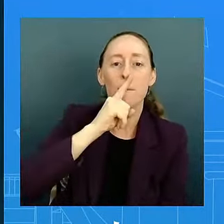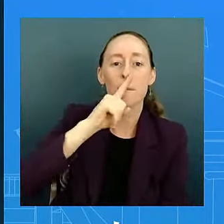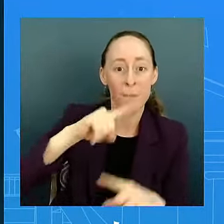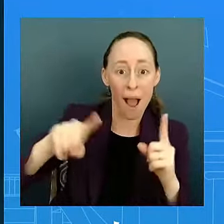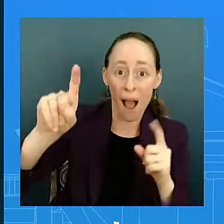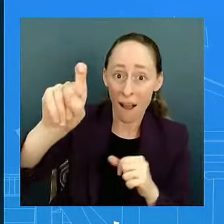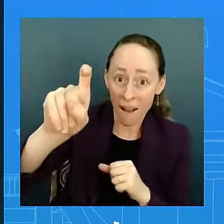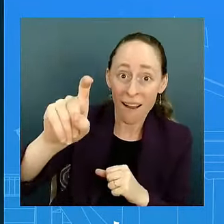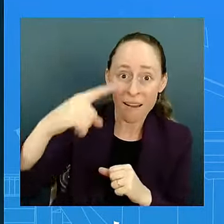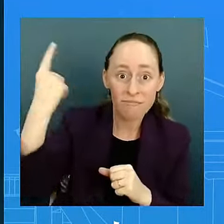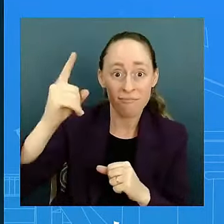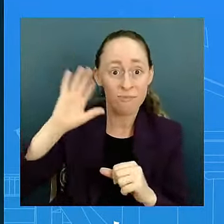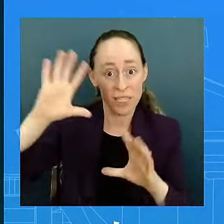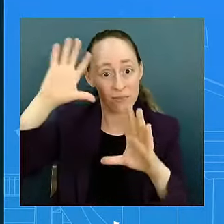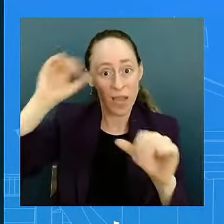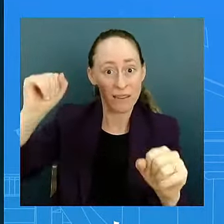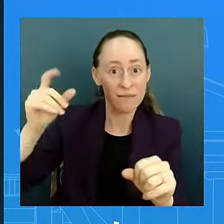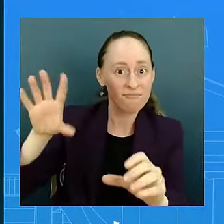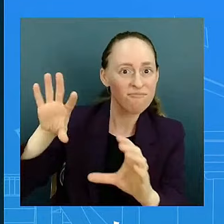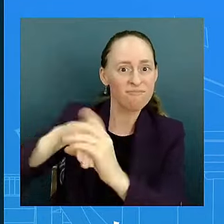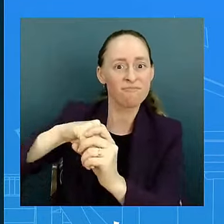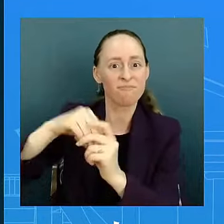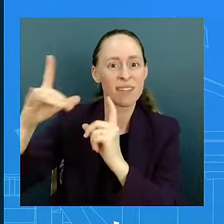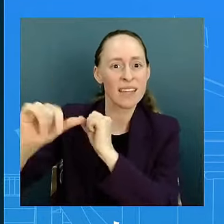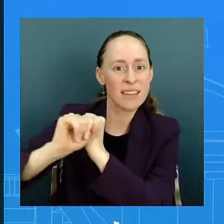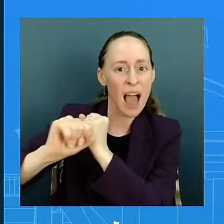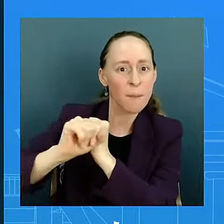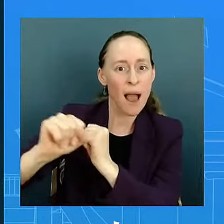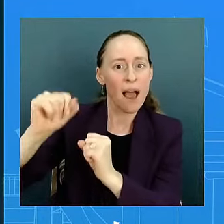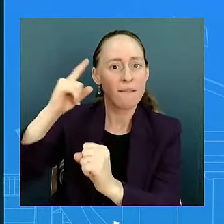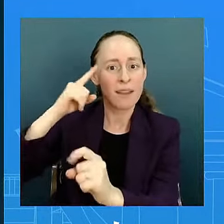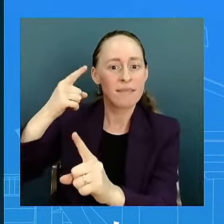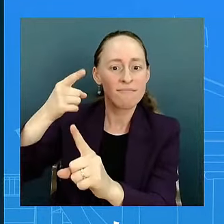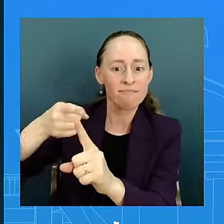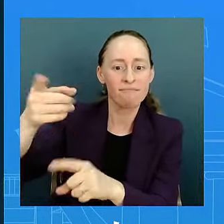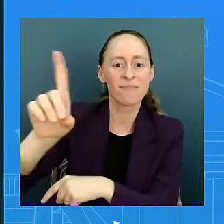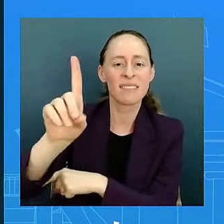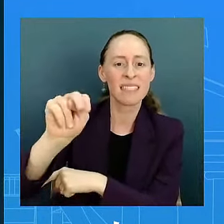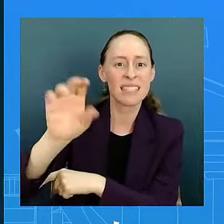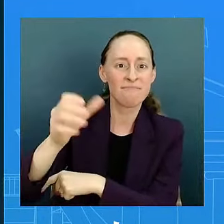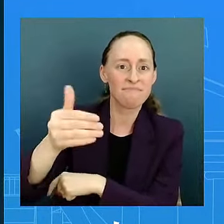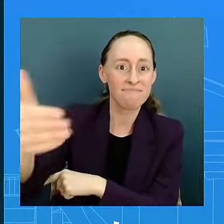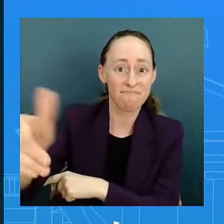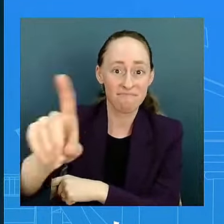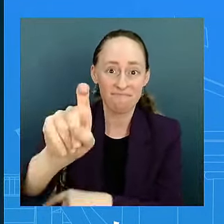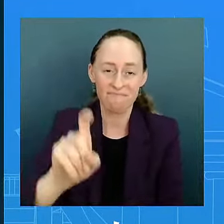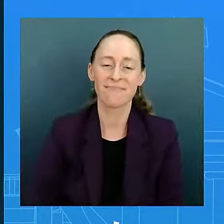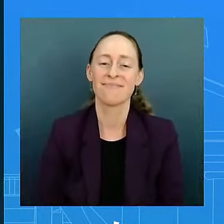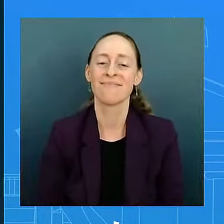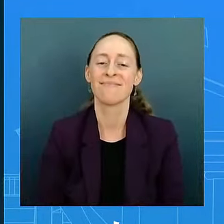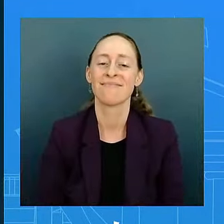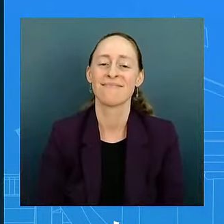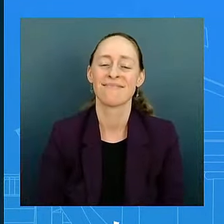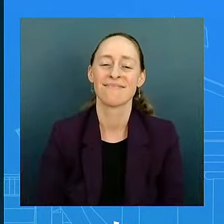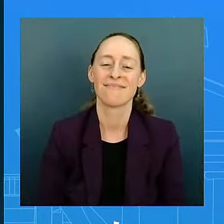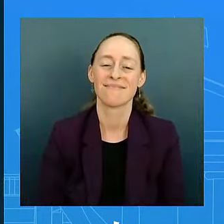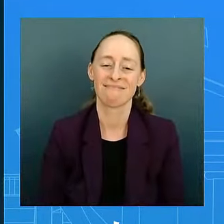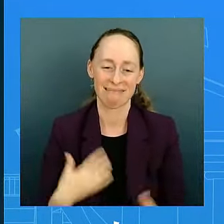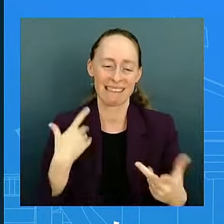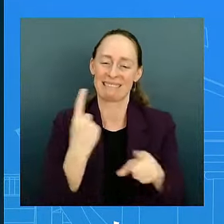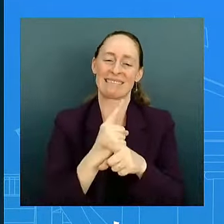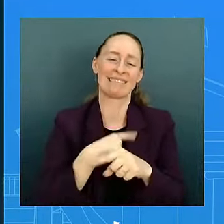Again, as you just stated, I'm limited on what I can say about the president campaigning. You saw the president's statement. I kind of read a little bit from the statement